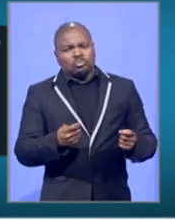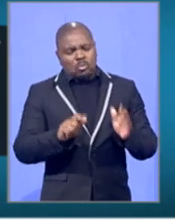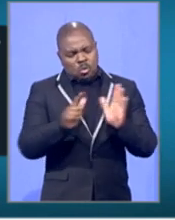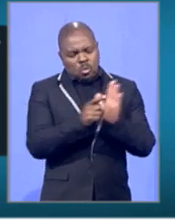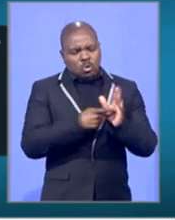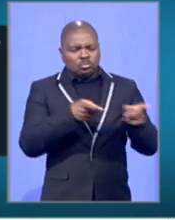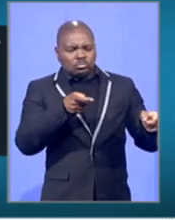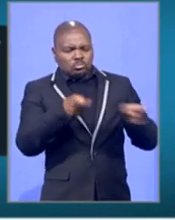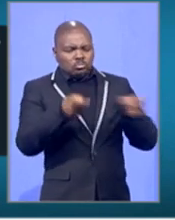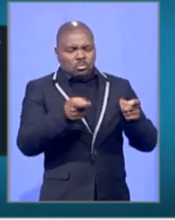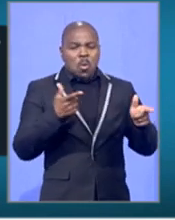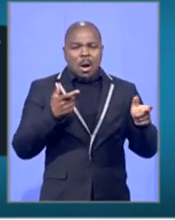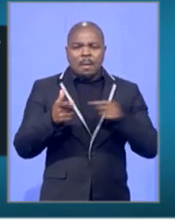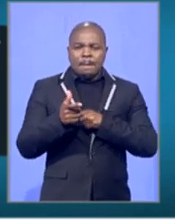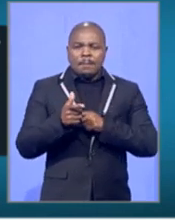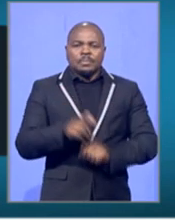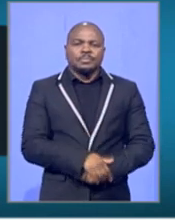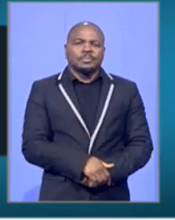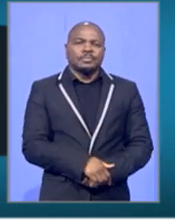molawana wa taolo ya dithunya.